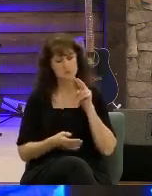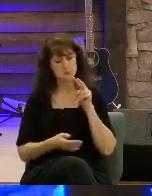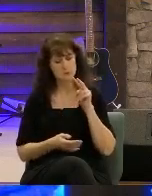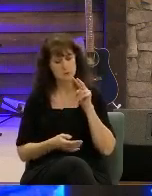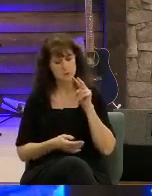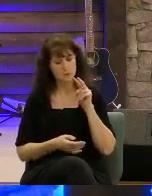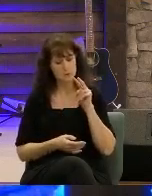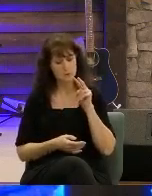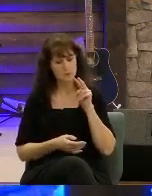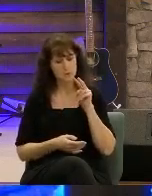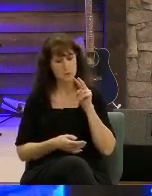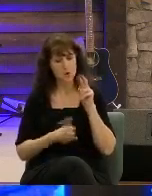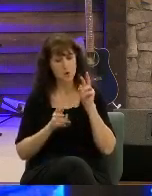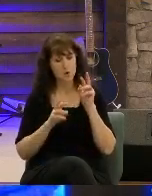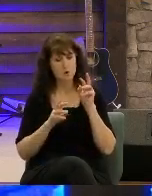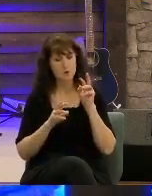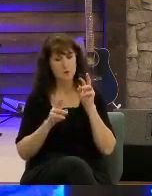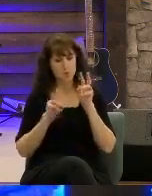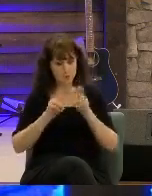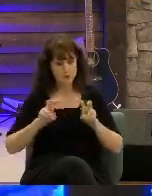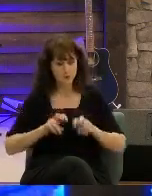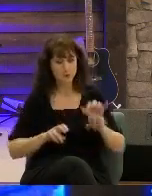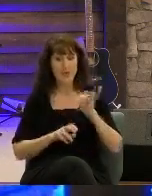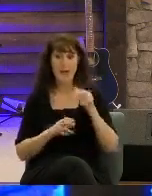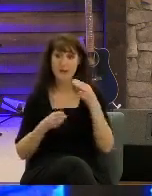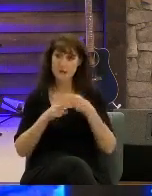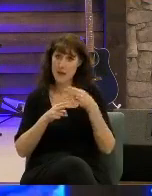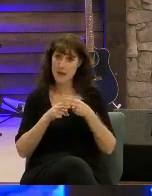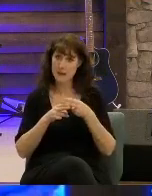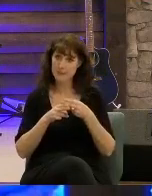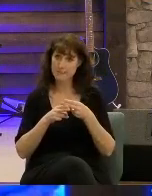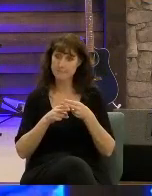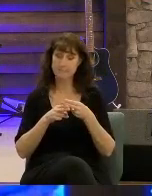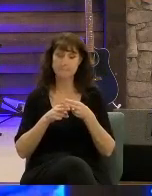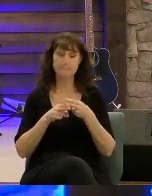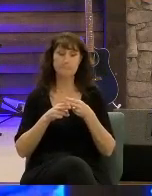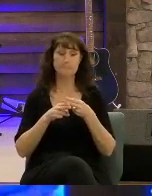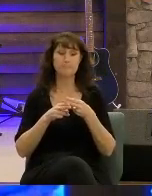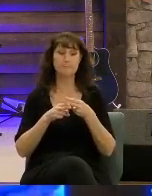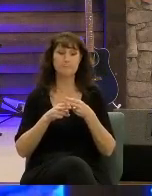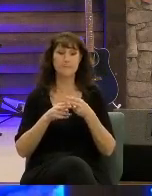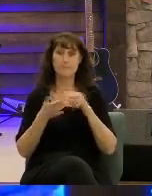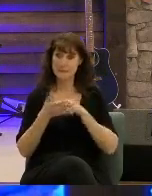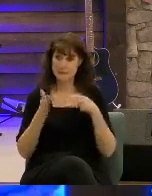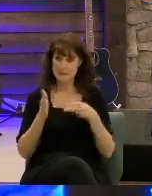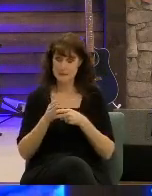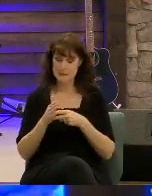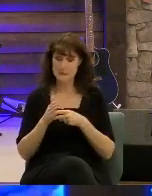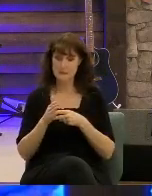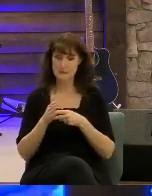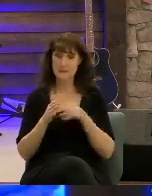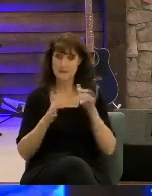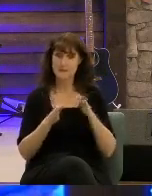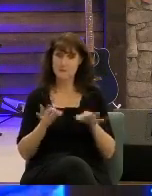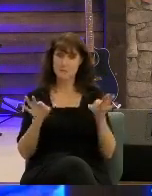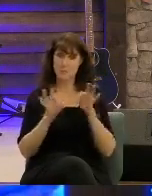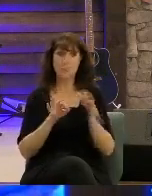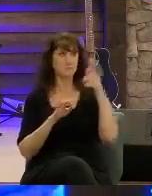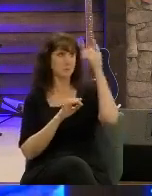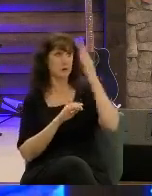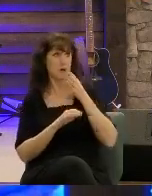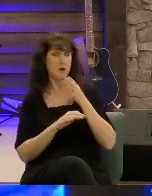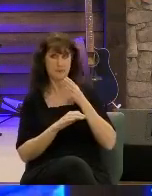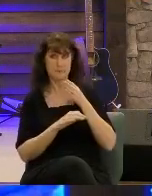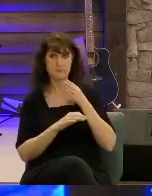name, but the importance of what that name means. And so that's important to God,